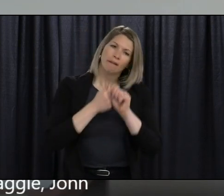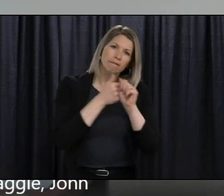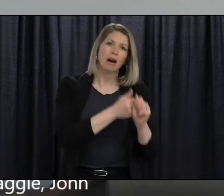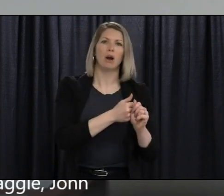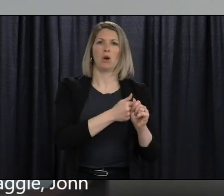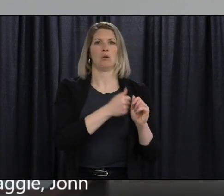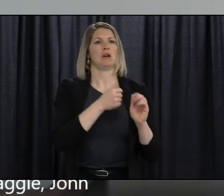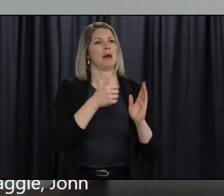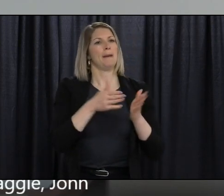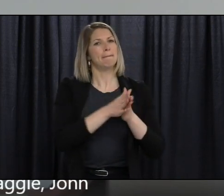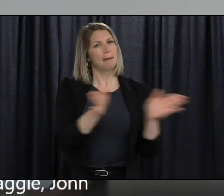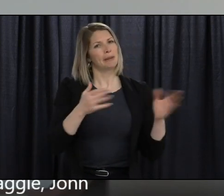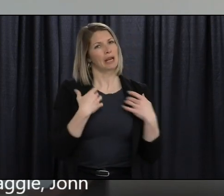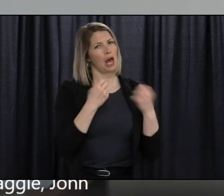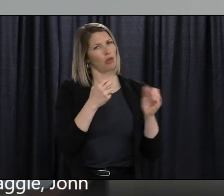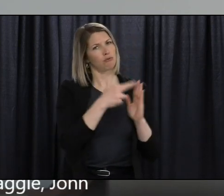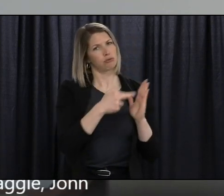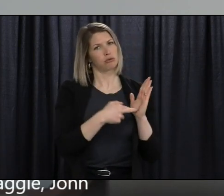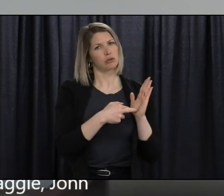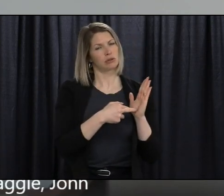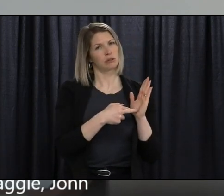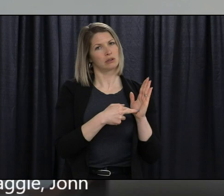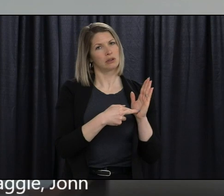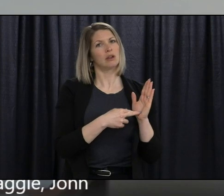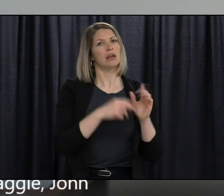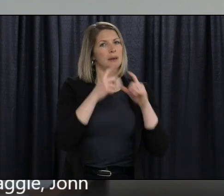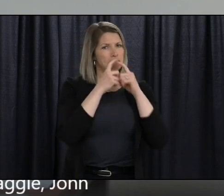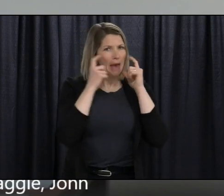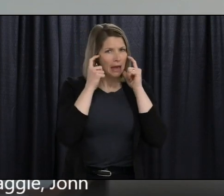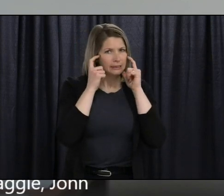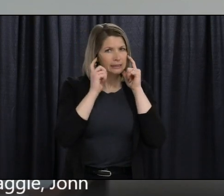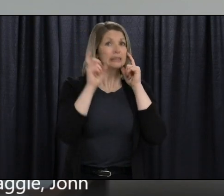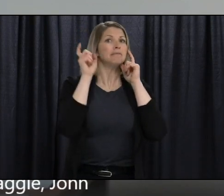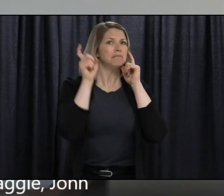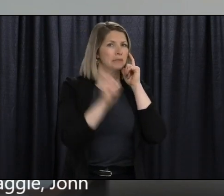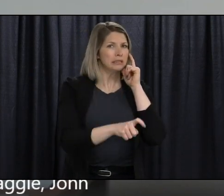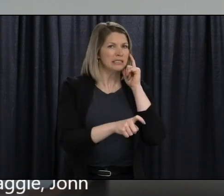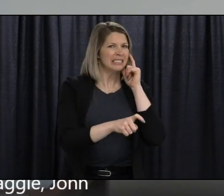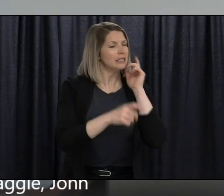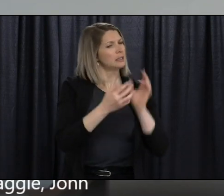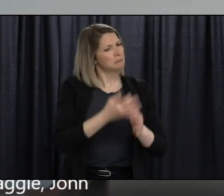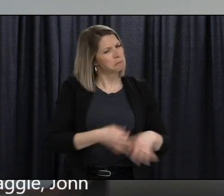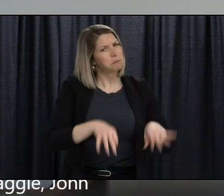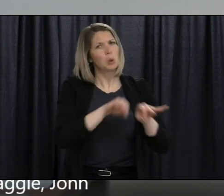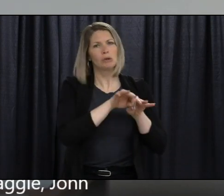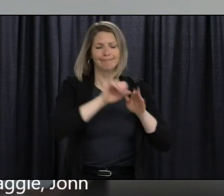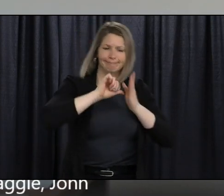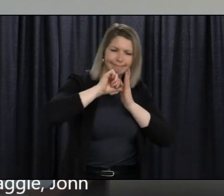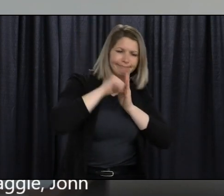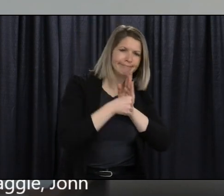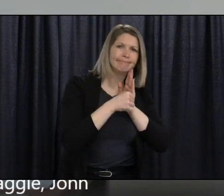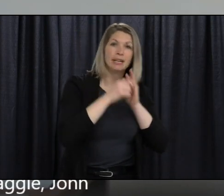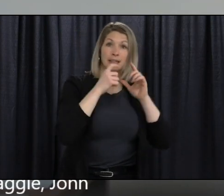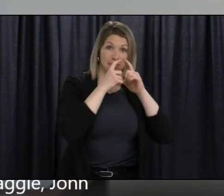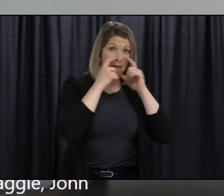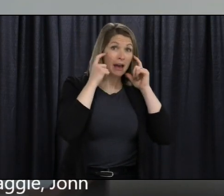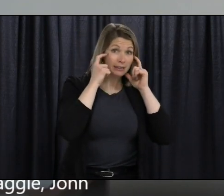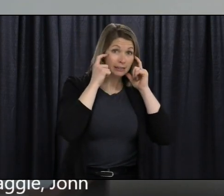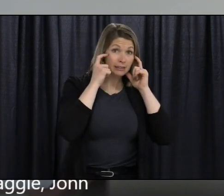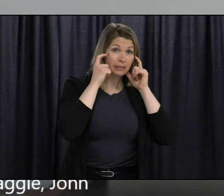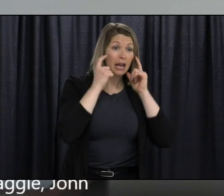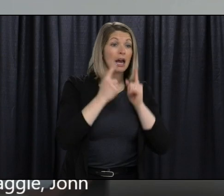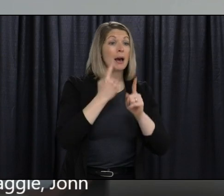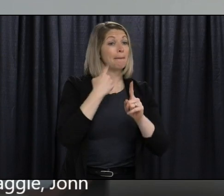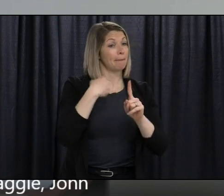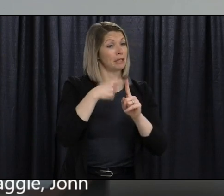non-surgical, non-medical masks. So these are key things that we need to adopt as a new way